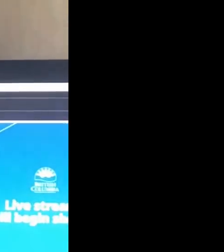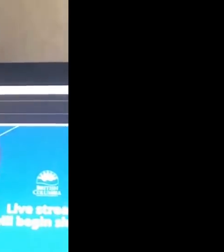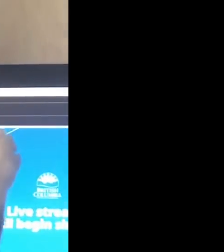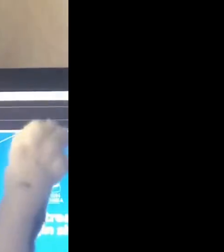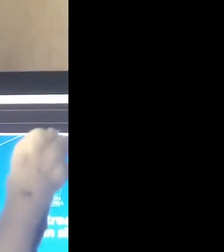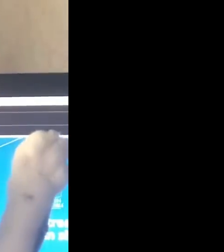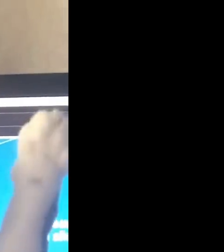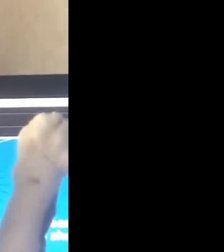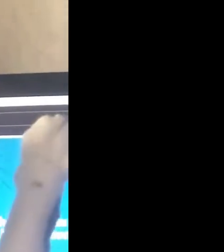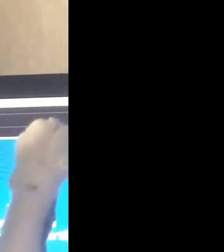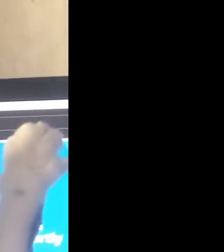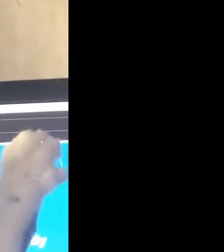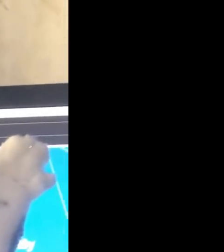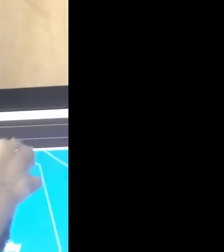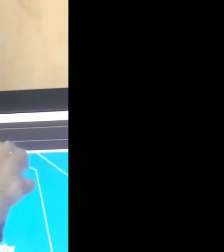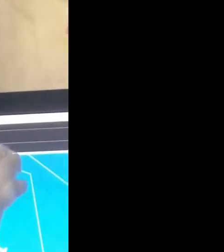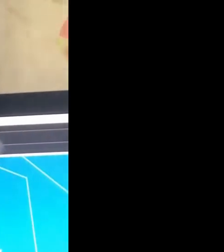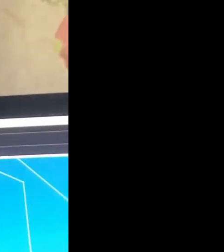so